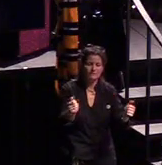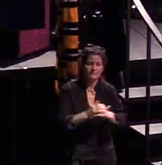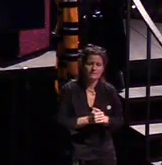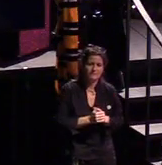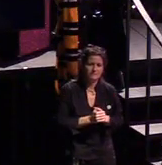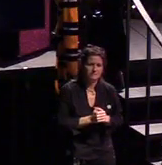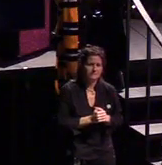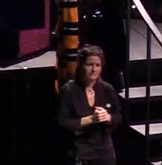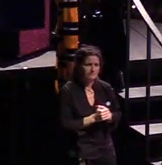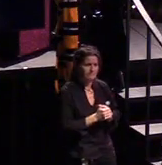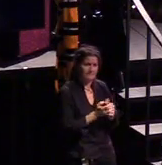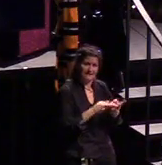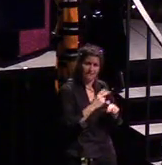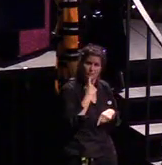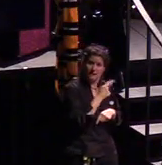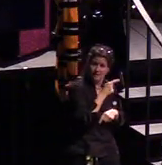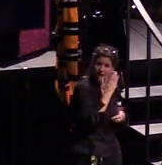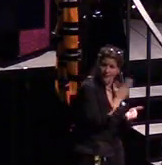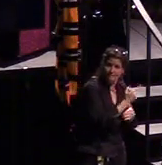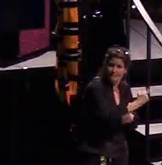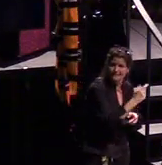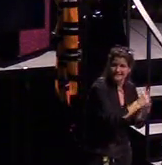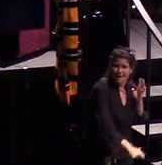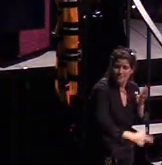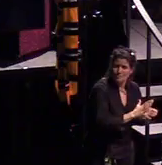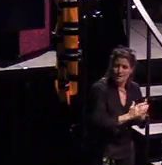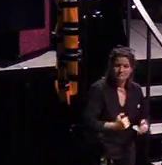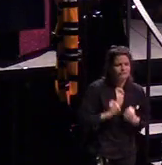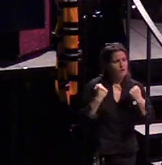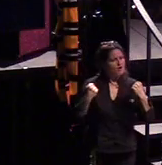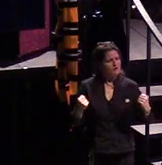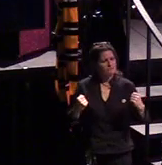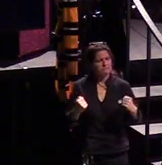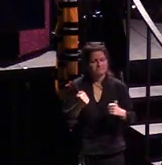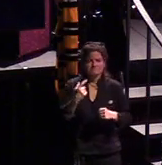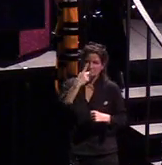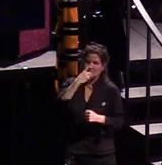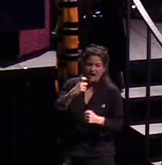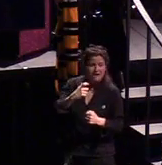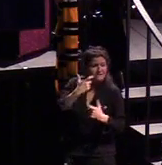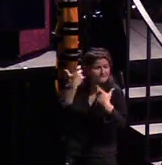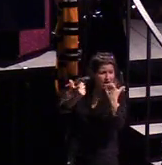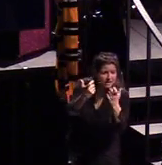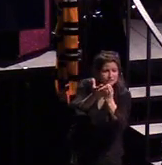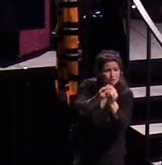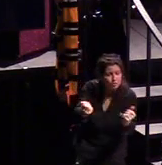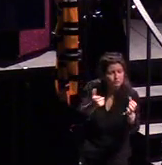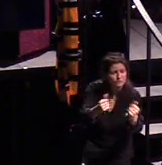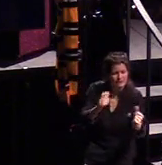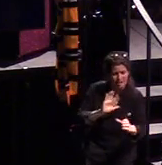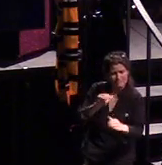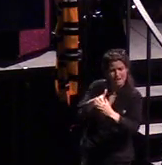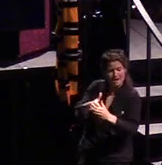I'm disabled makes me feel strong and it means I can help find solutions belong to a vibrant community